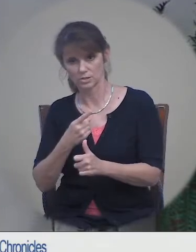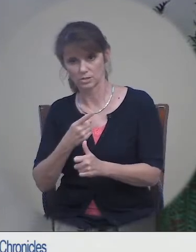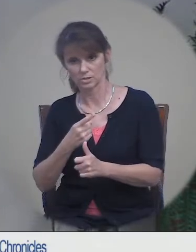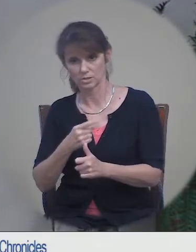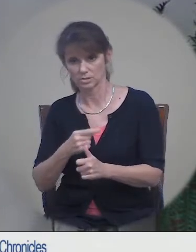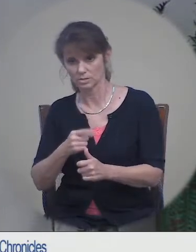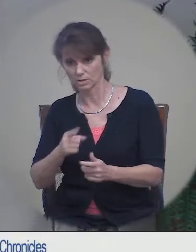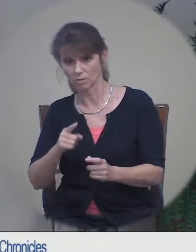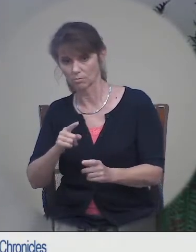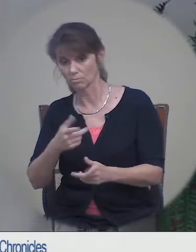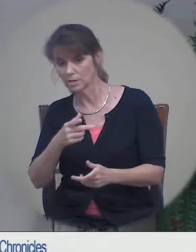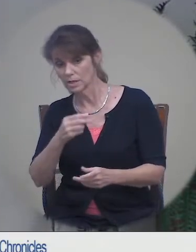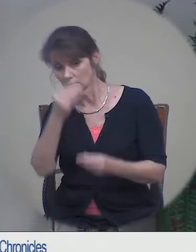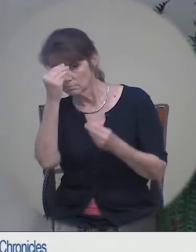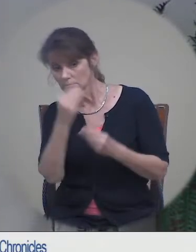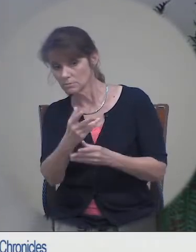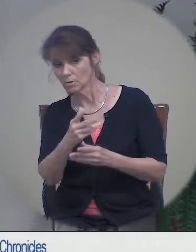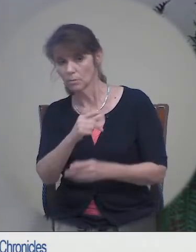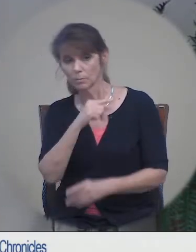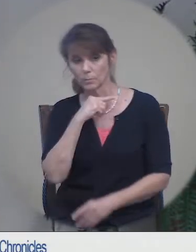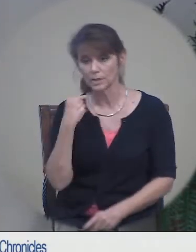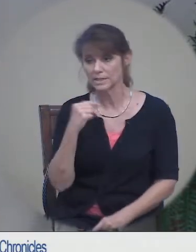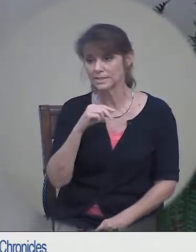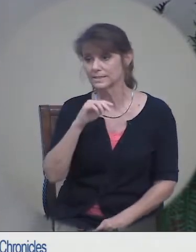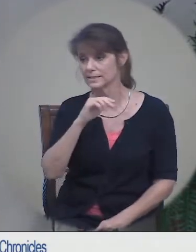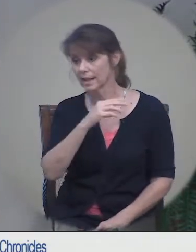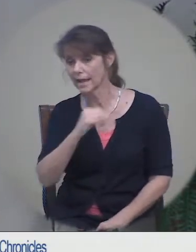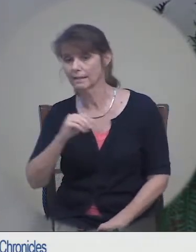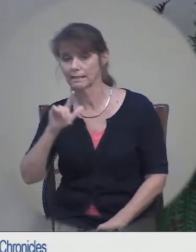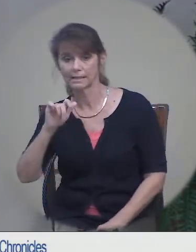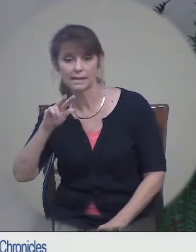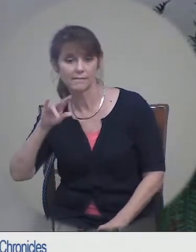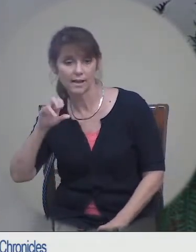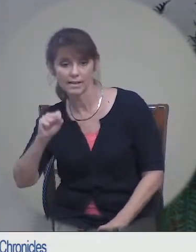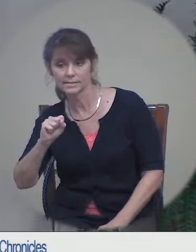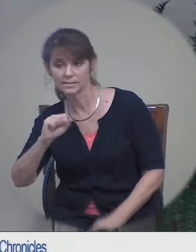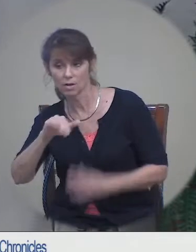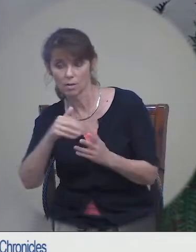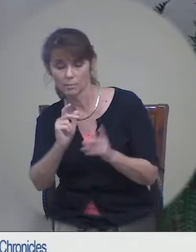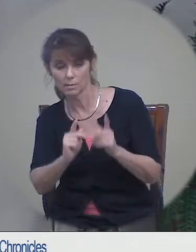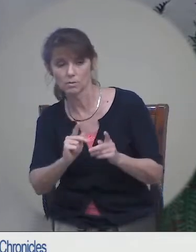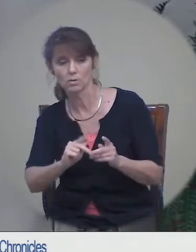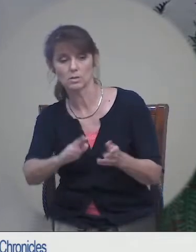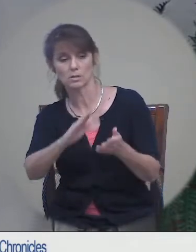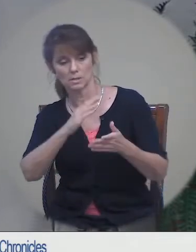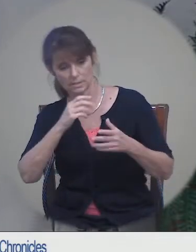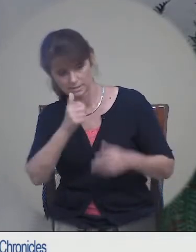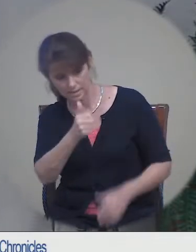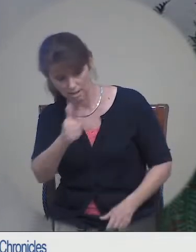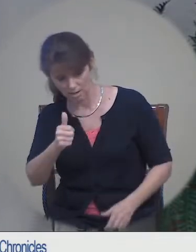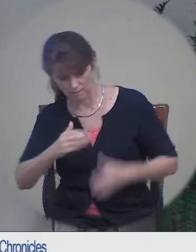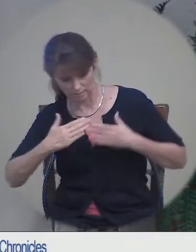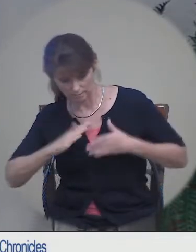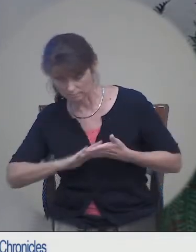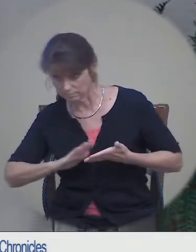yourself. And then cleanse the temple of God. Wayne? In the story of Nadab and Abihu, God